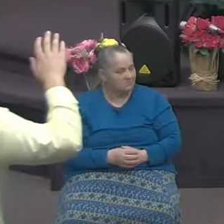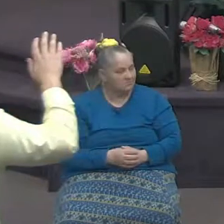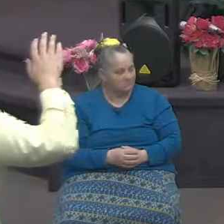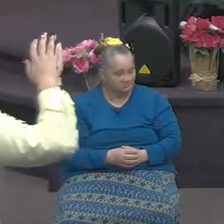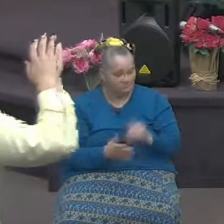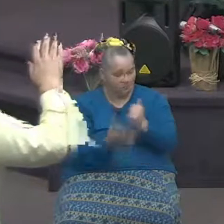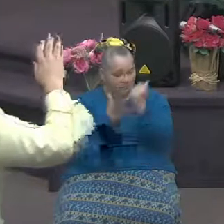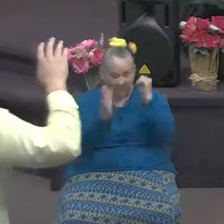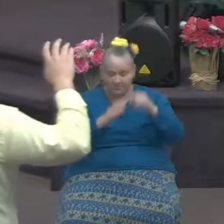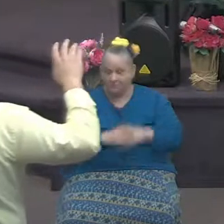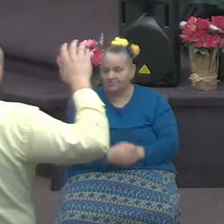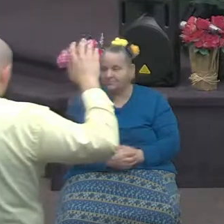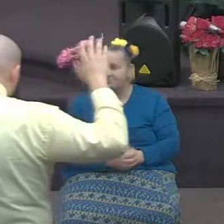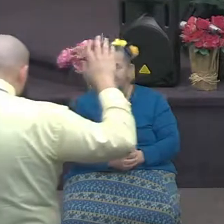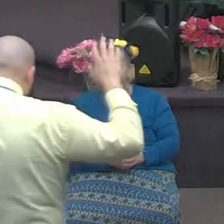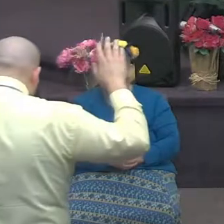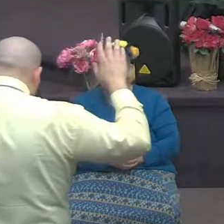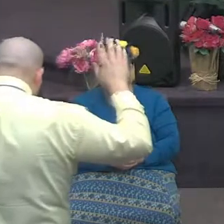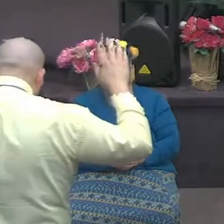Amen.